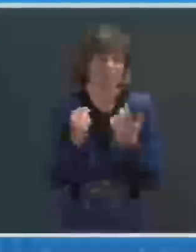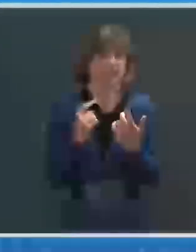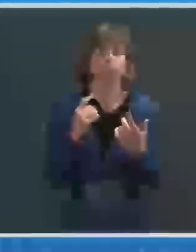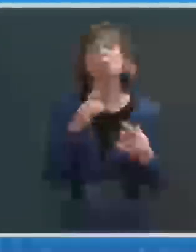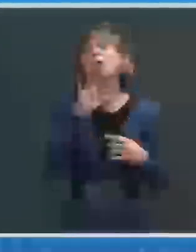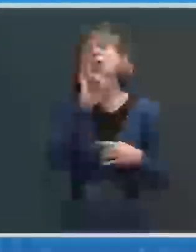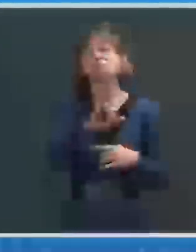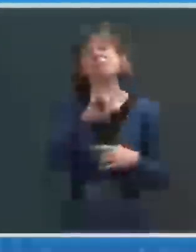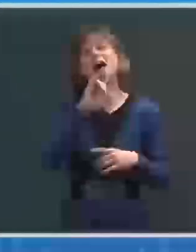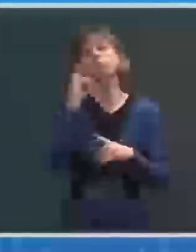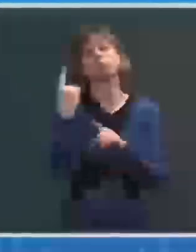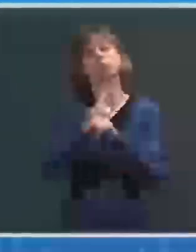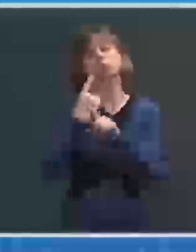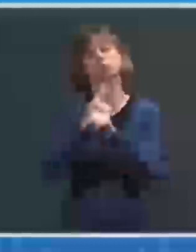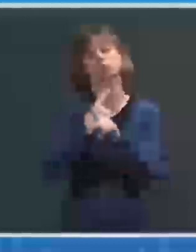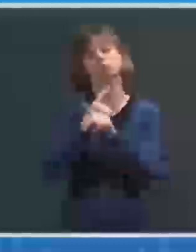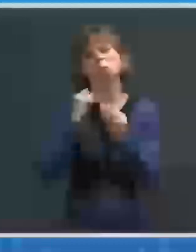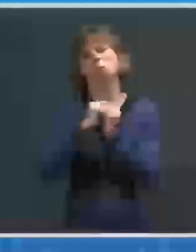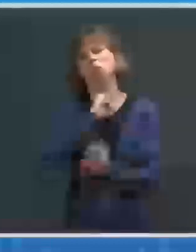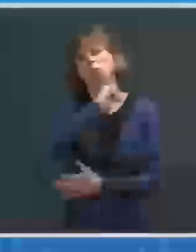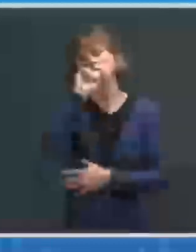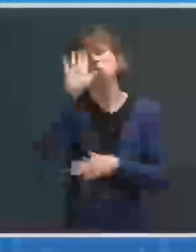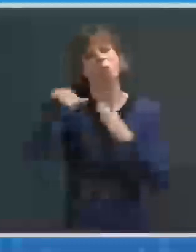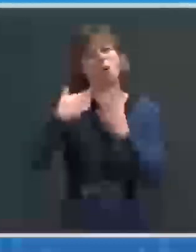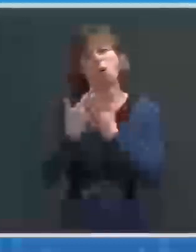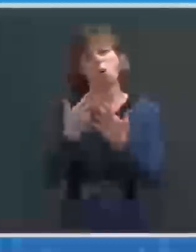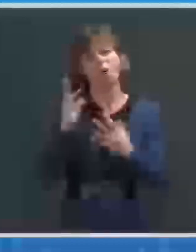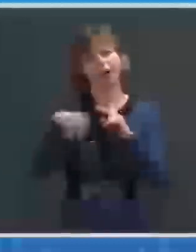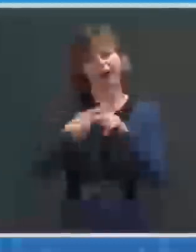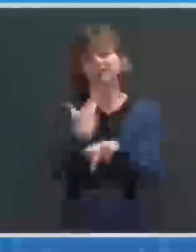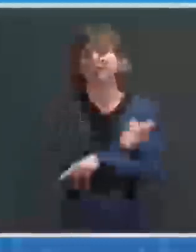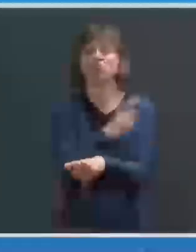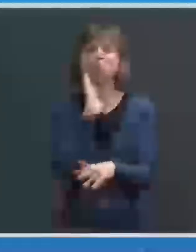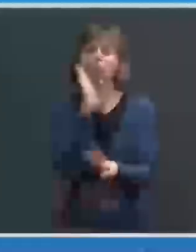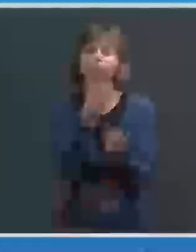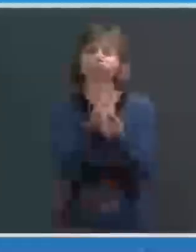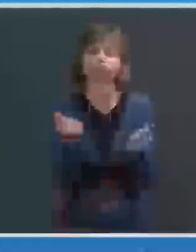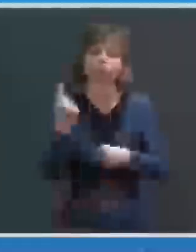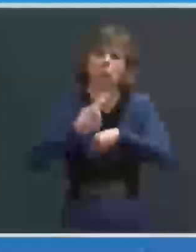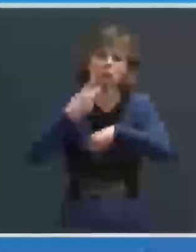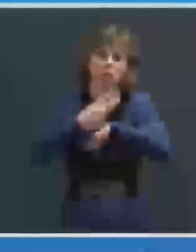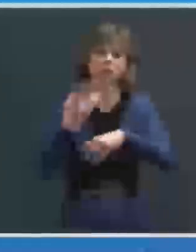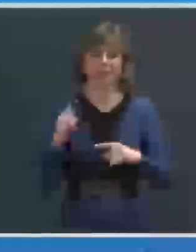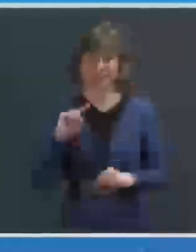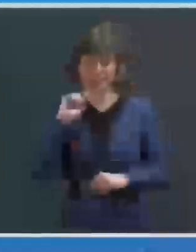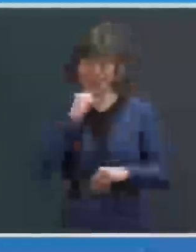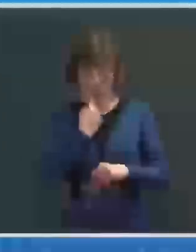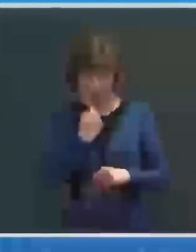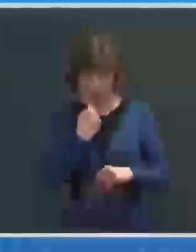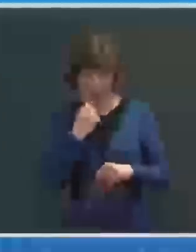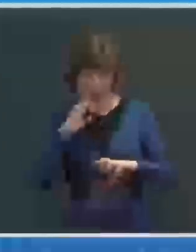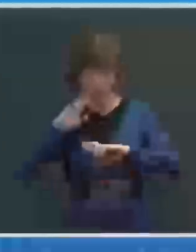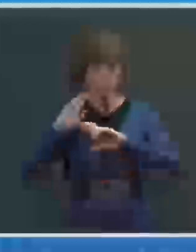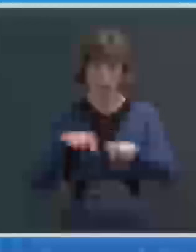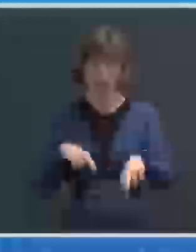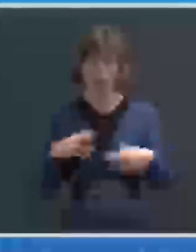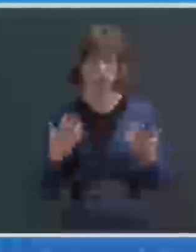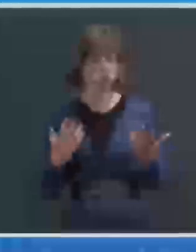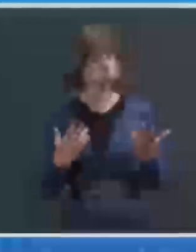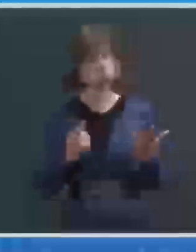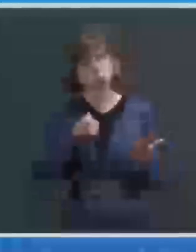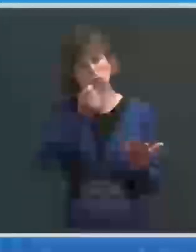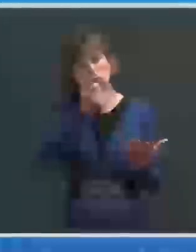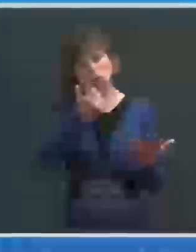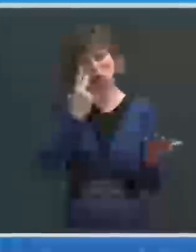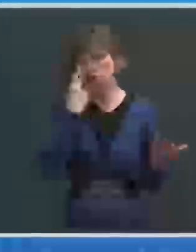all vaccines and should go away after a day or so. Serious, generally reversible reactions remain exceptionally